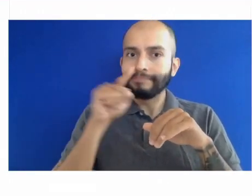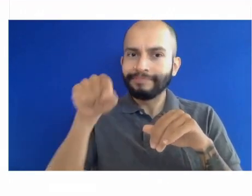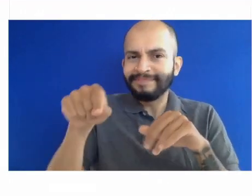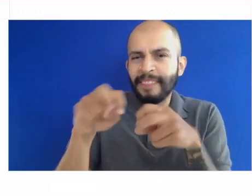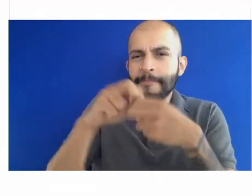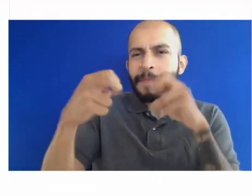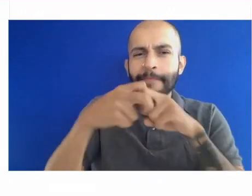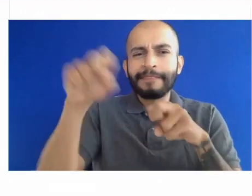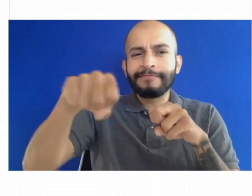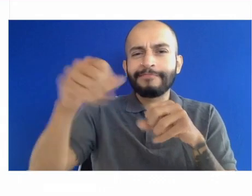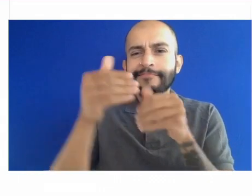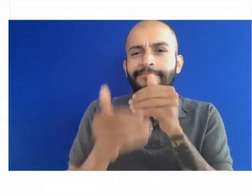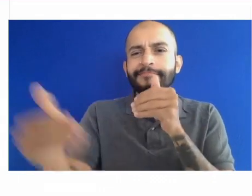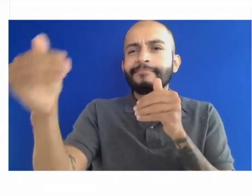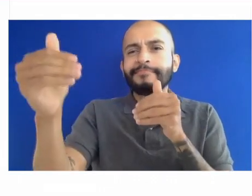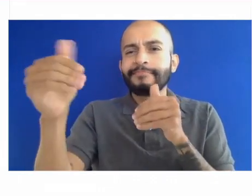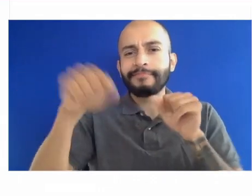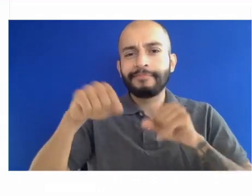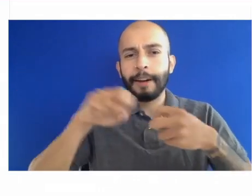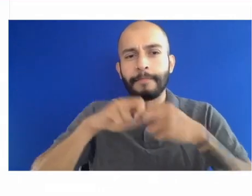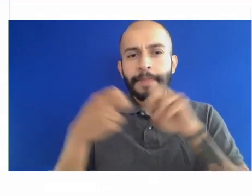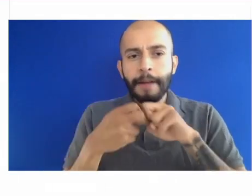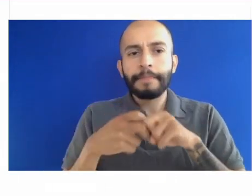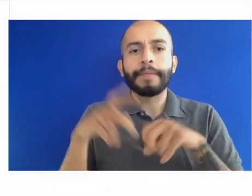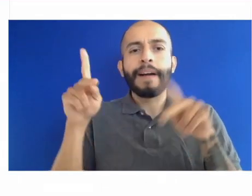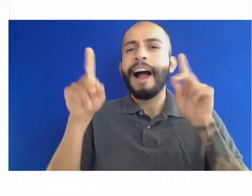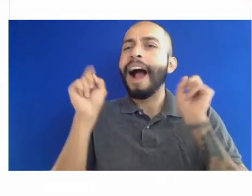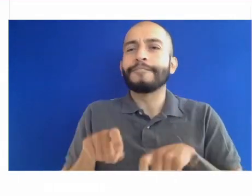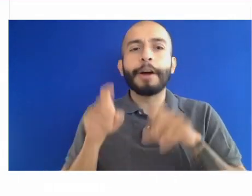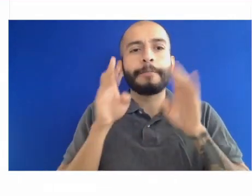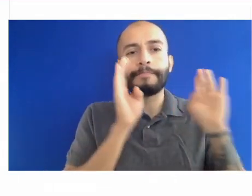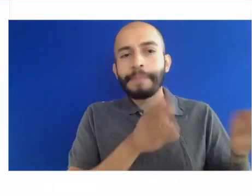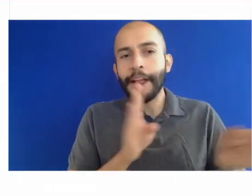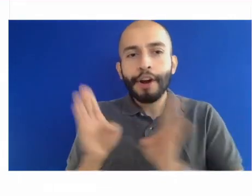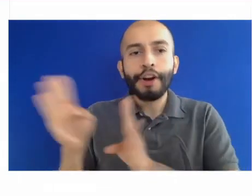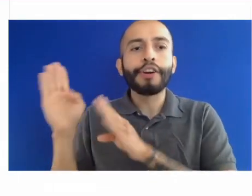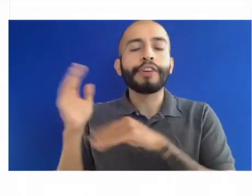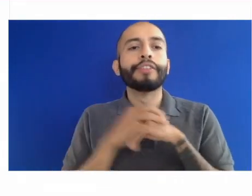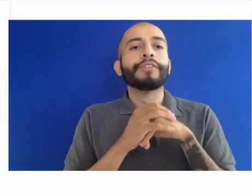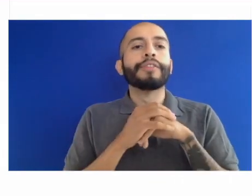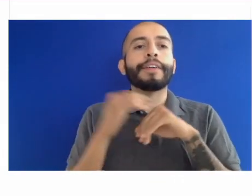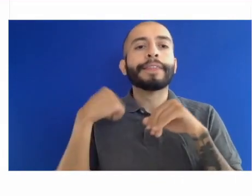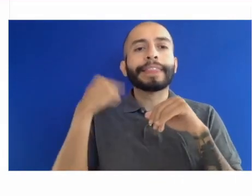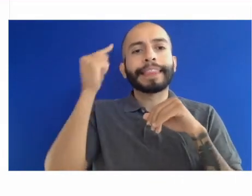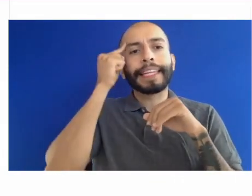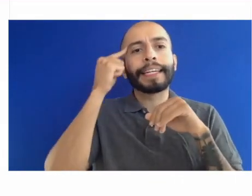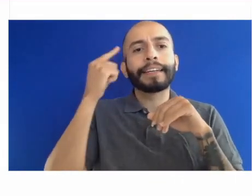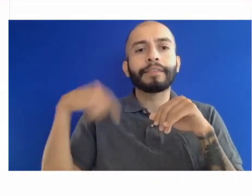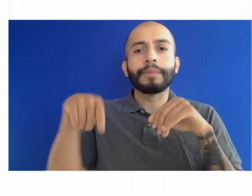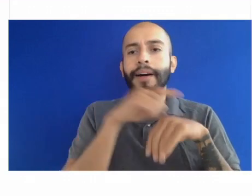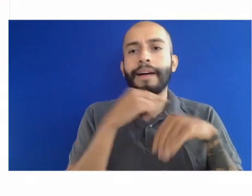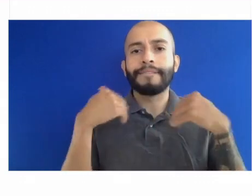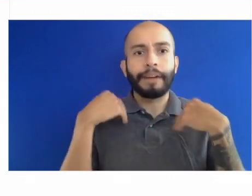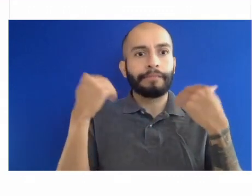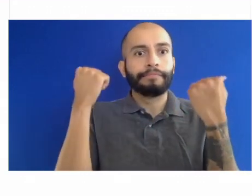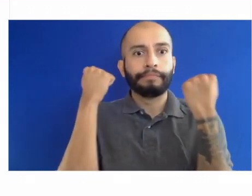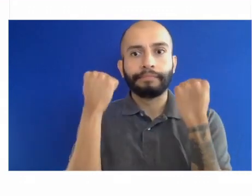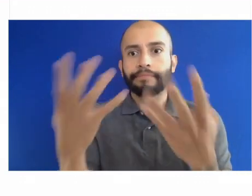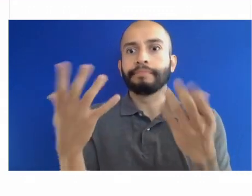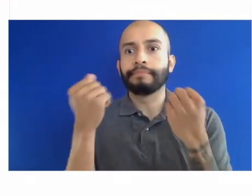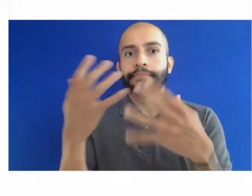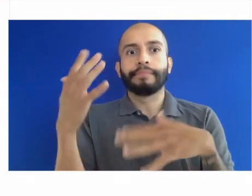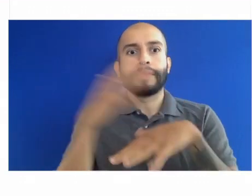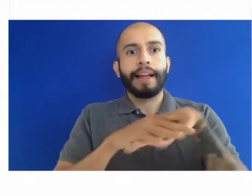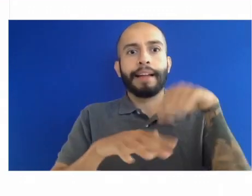prepared for it. I think that we have many steps to make, starting with a national strategy. But, we